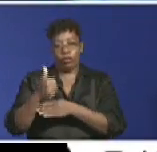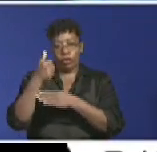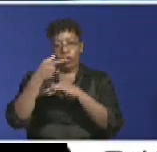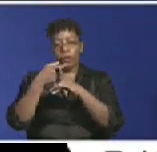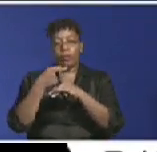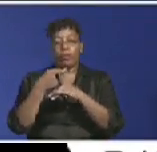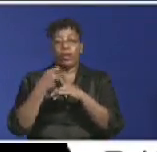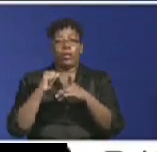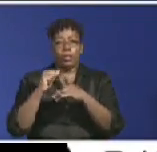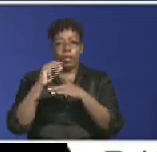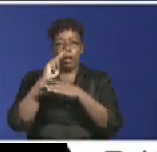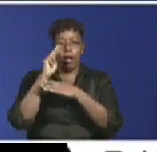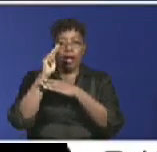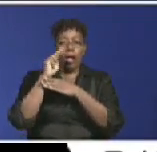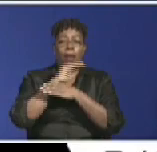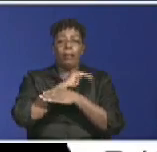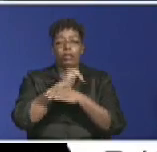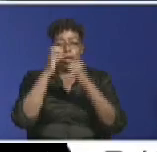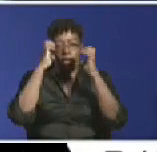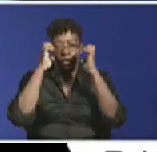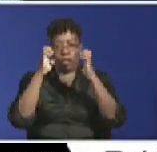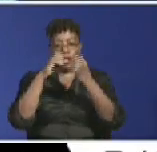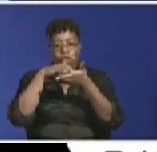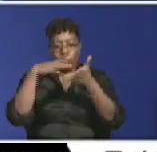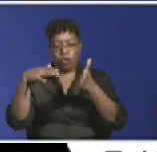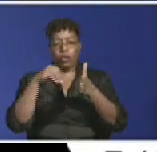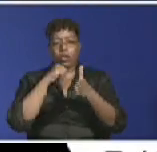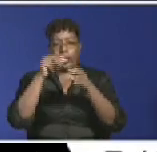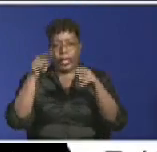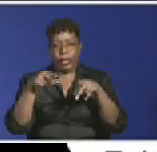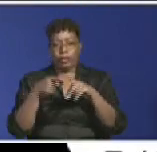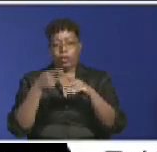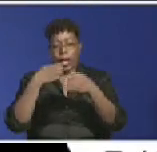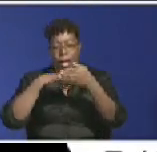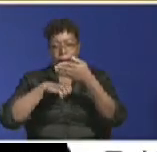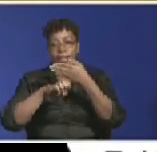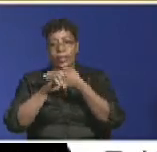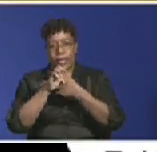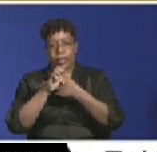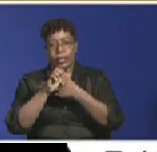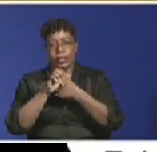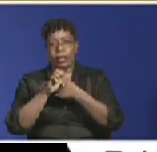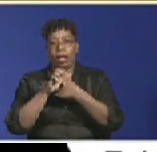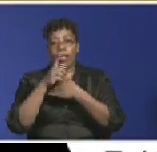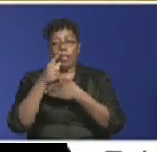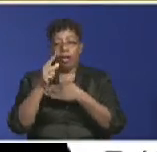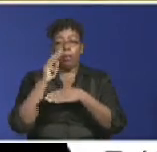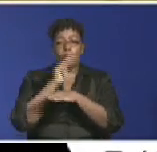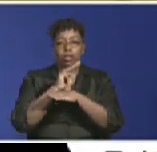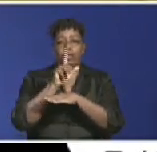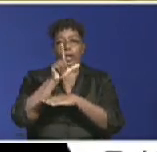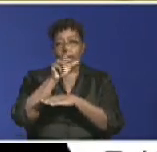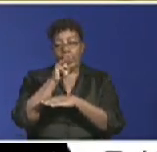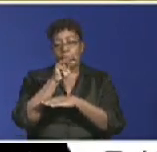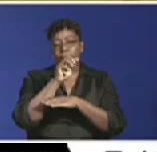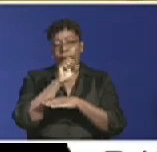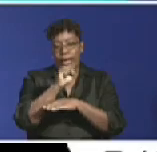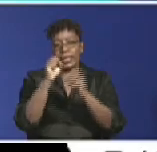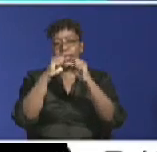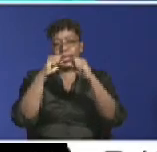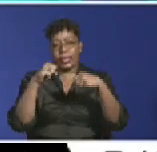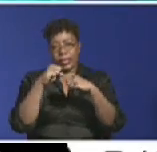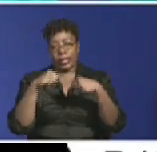of Education, as students throughout the country were unable to access the ministry's learning management system due to